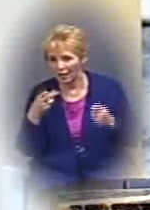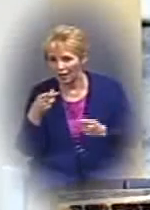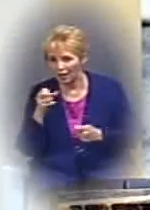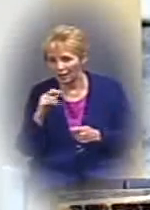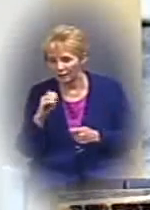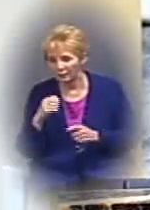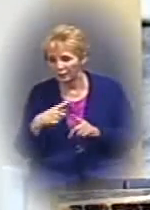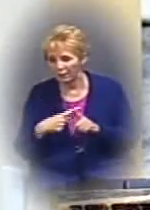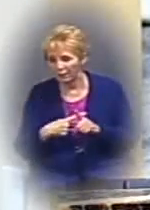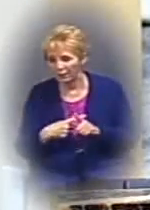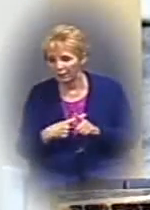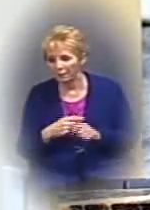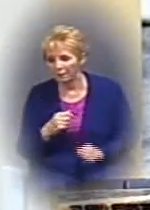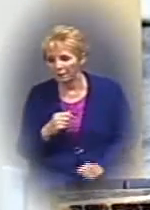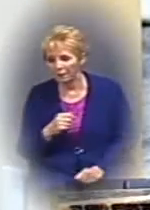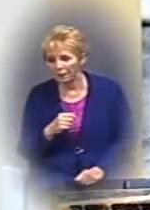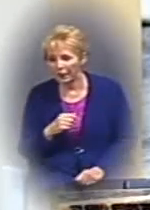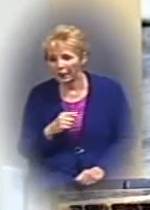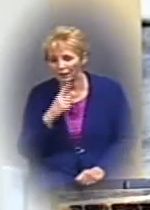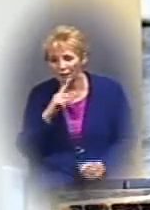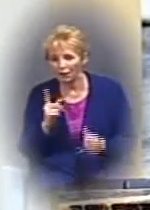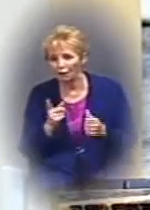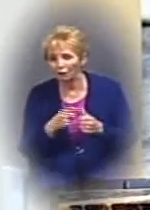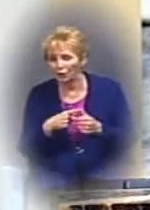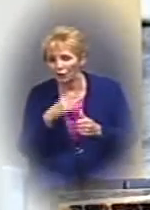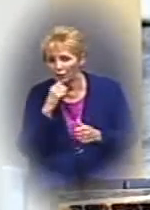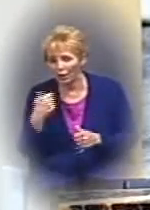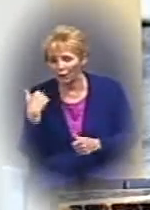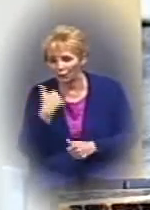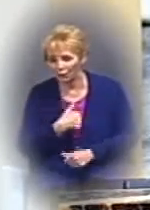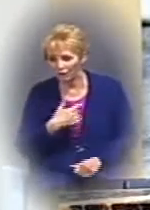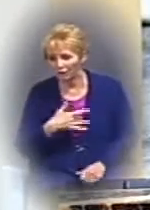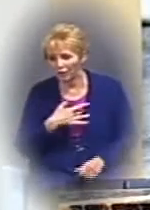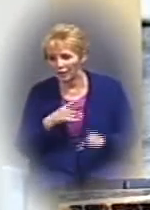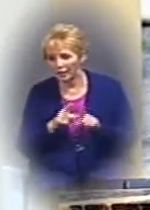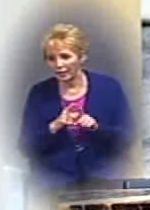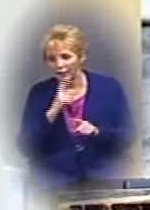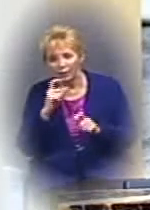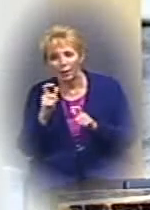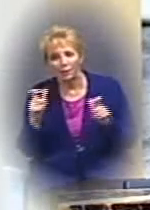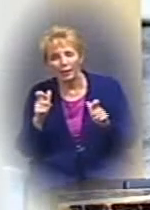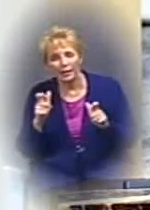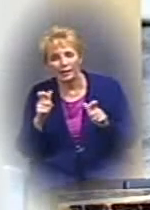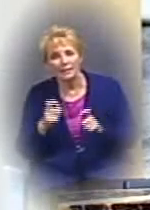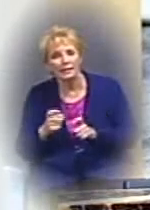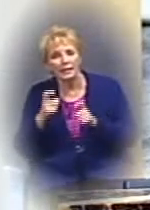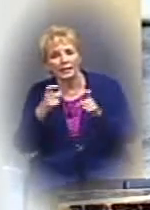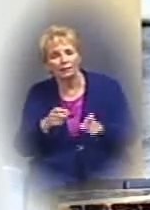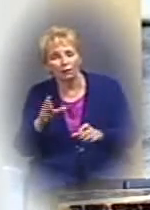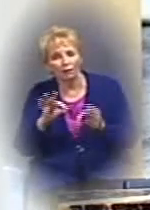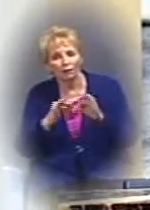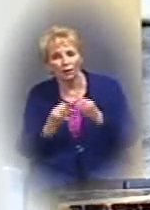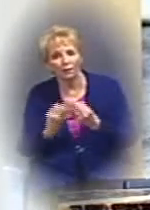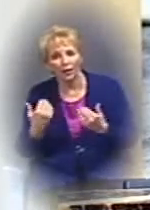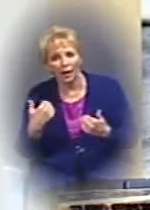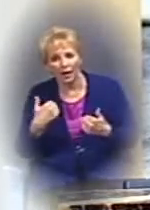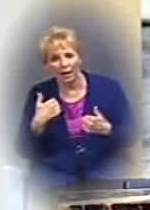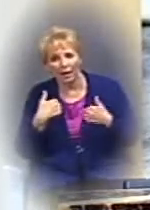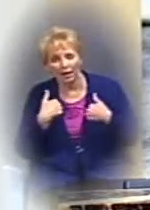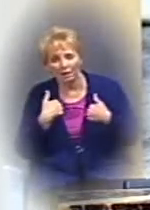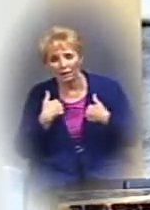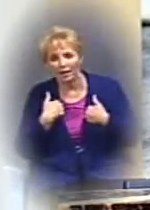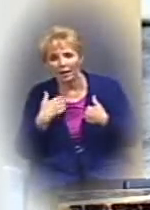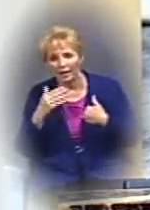Awareness Month. And the first is that we feel like one of the biggest gifts that you can give your family is to have advanced